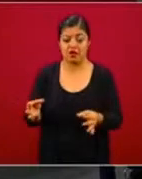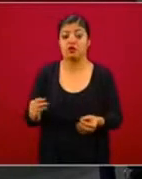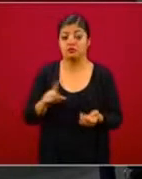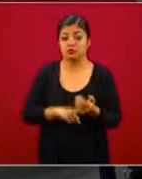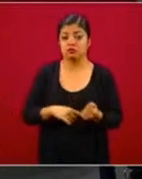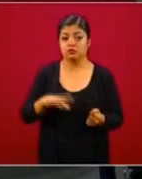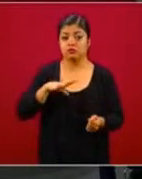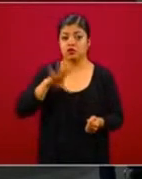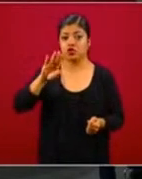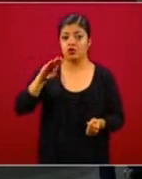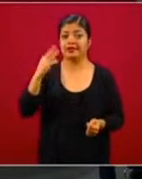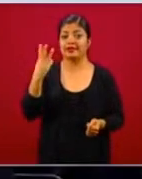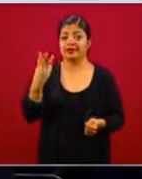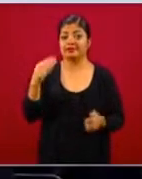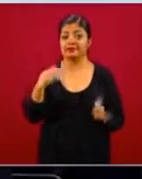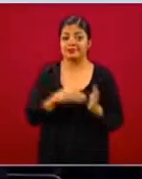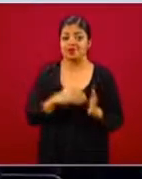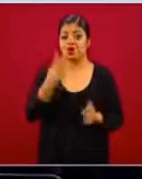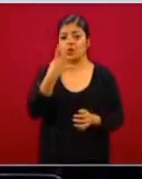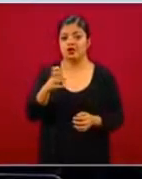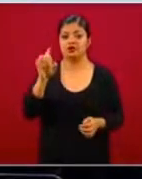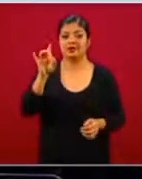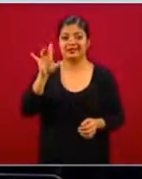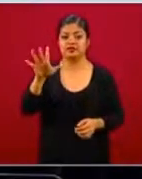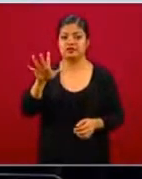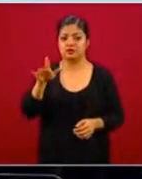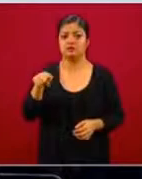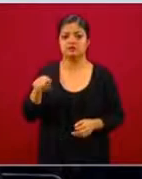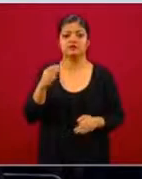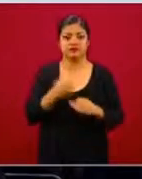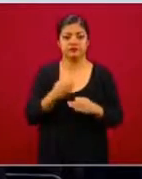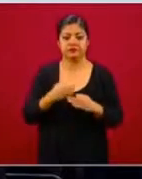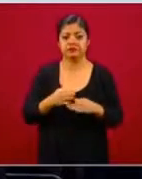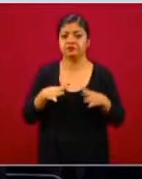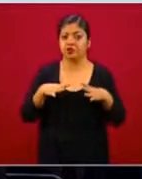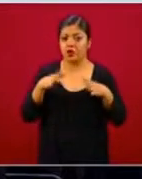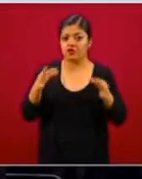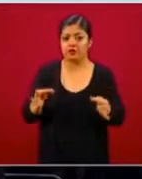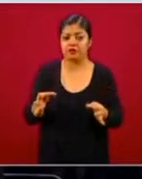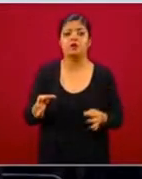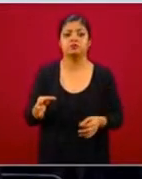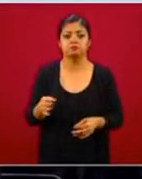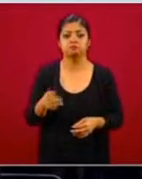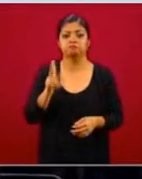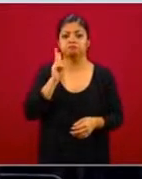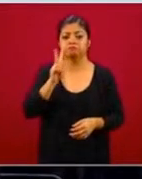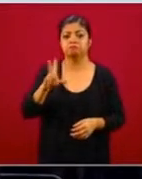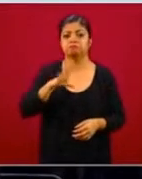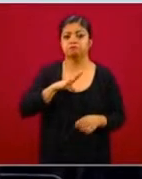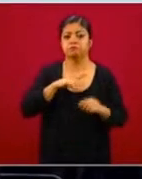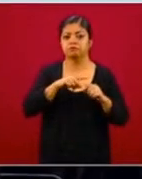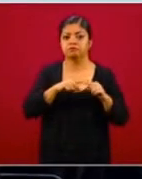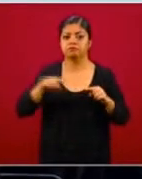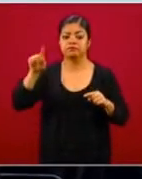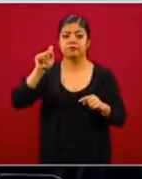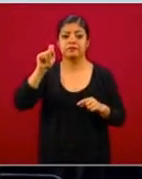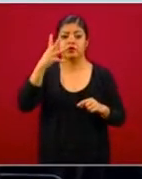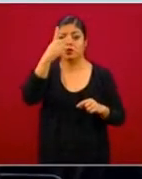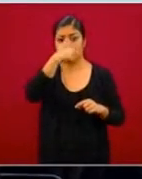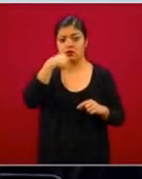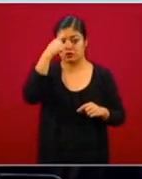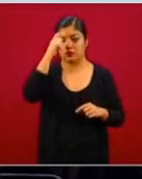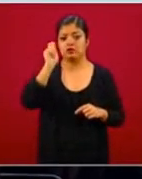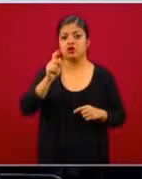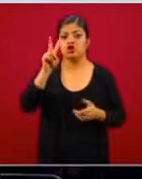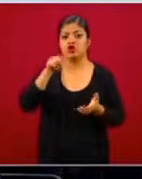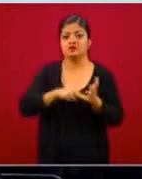of confirmed cases. And we see over 93,000 cases that have thus far